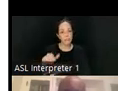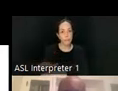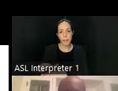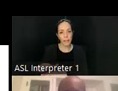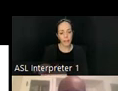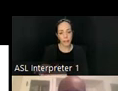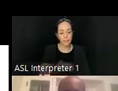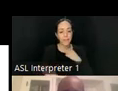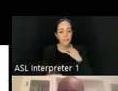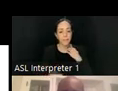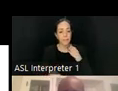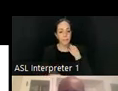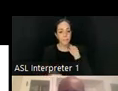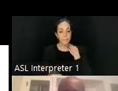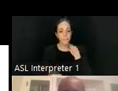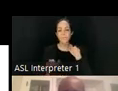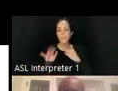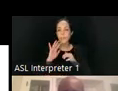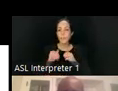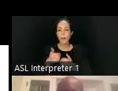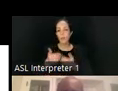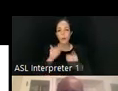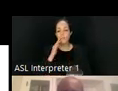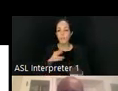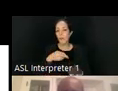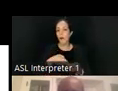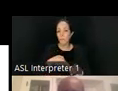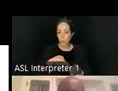wasn't submitted yet, but the onboarding process and training.